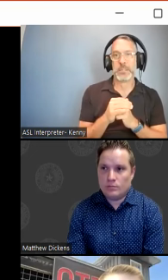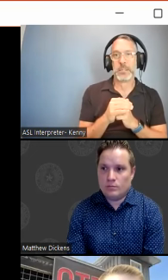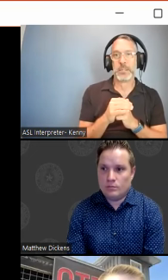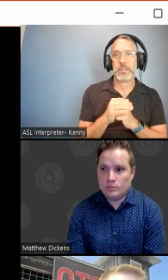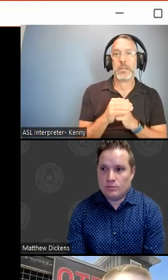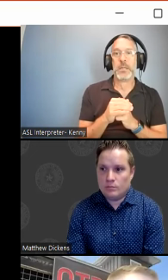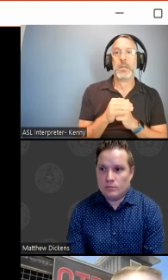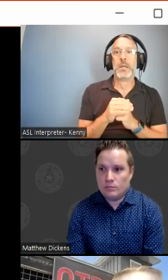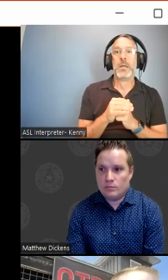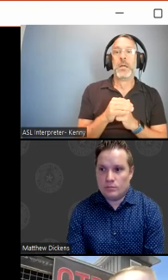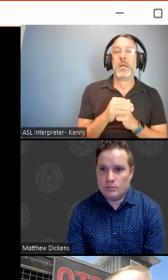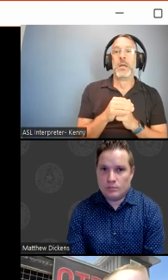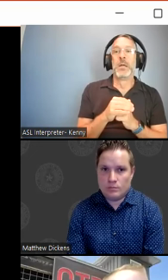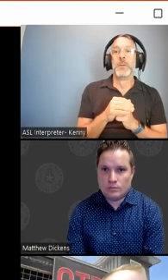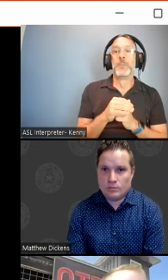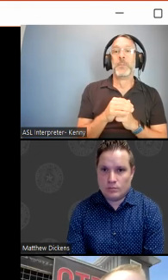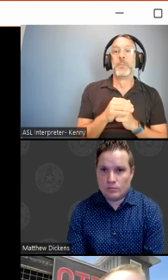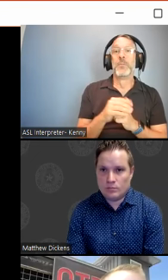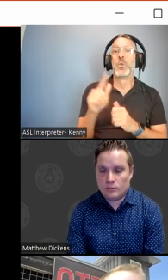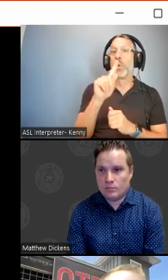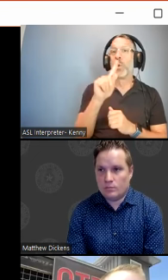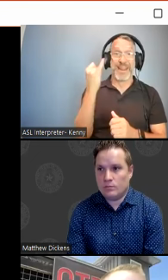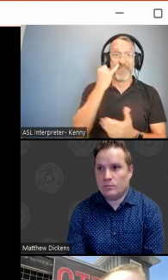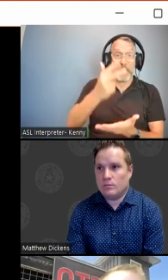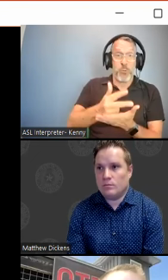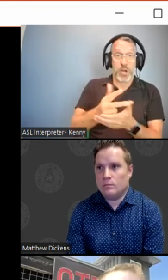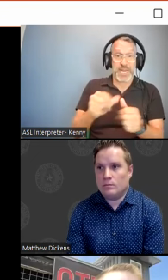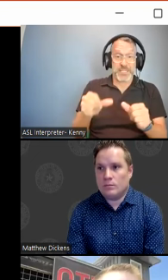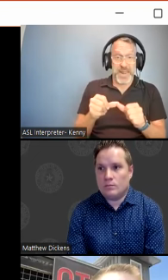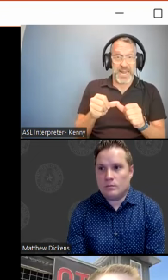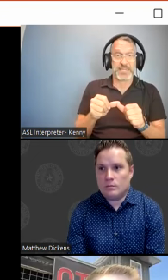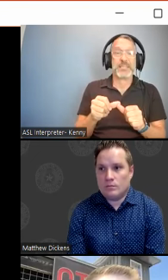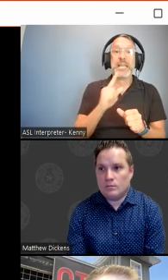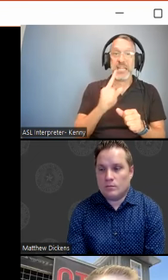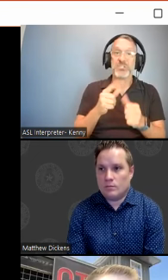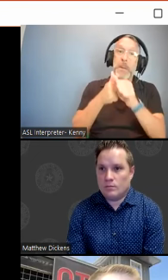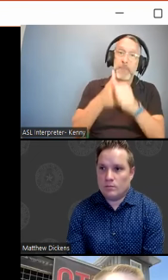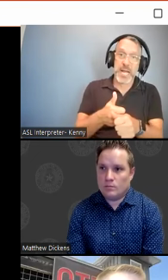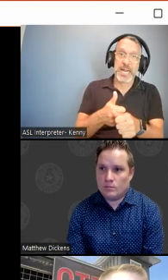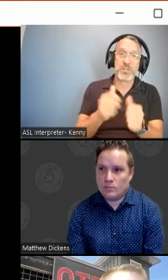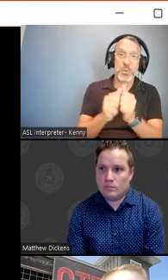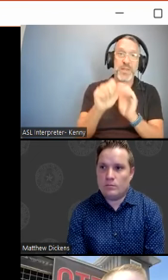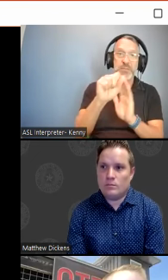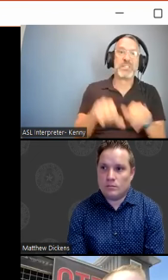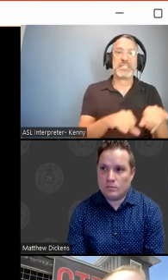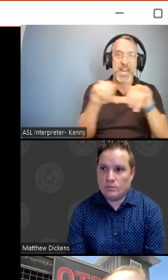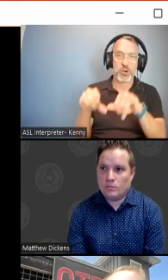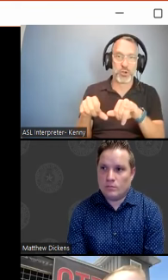was if the parking space or area is generally in compliance with the